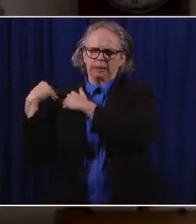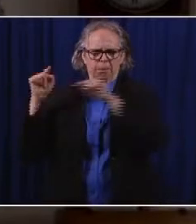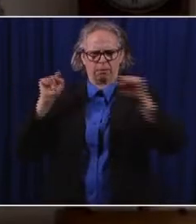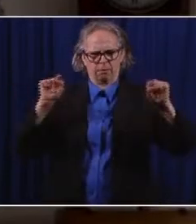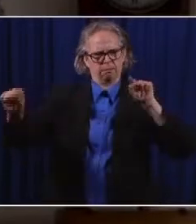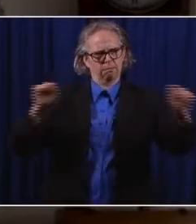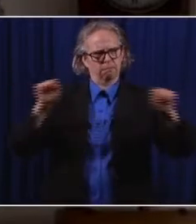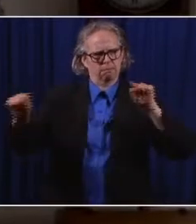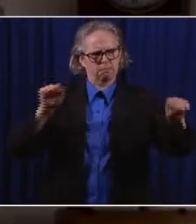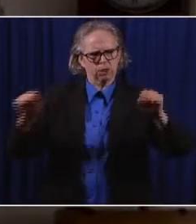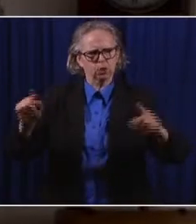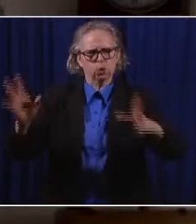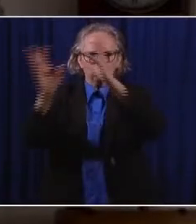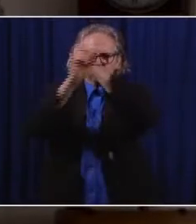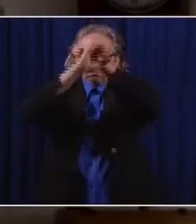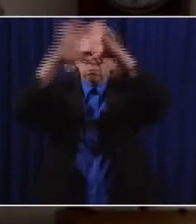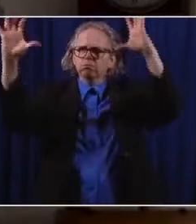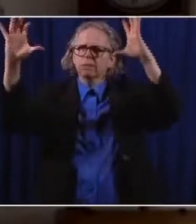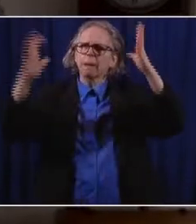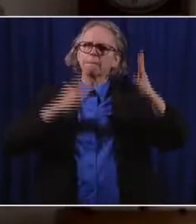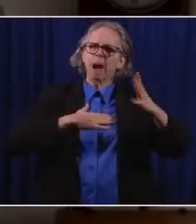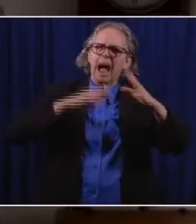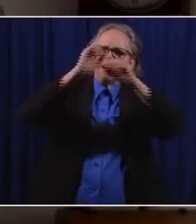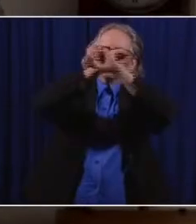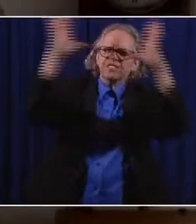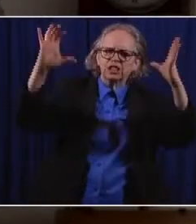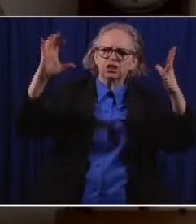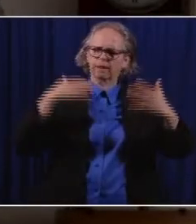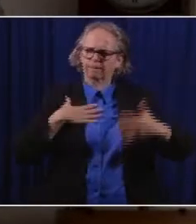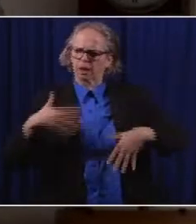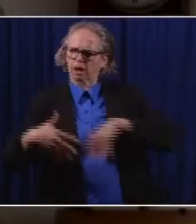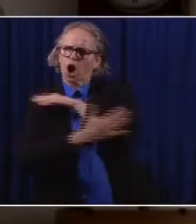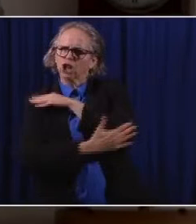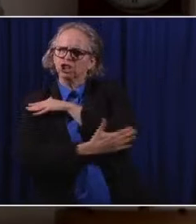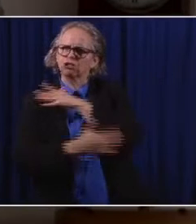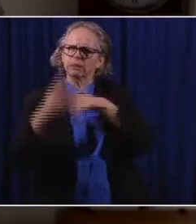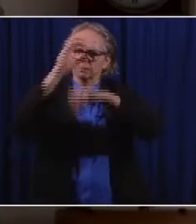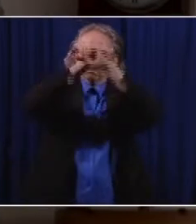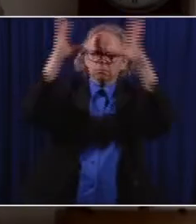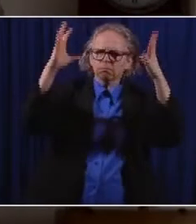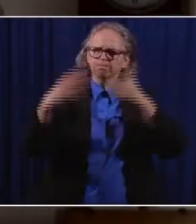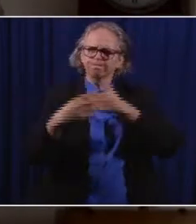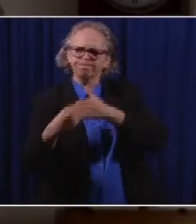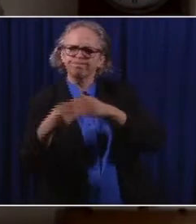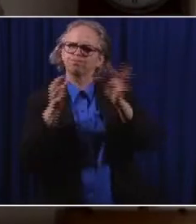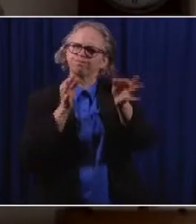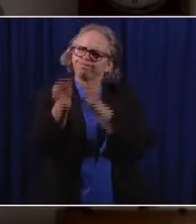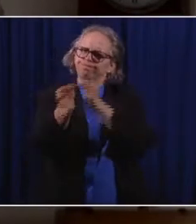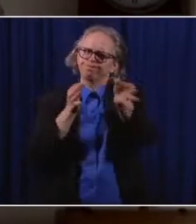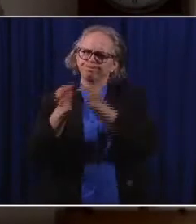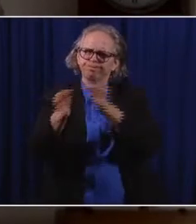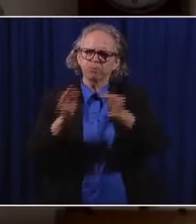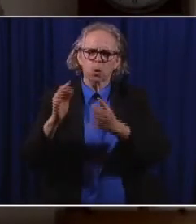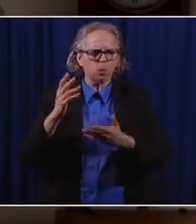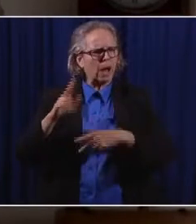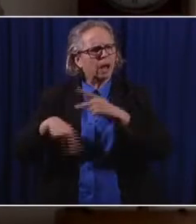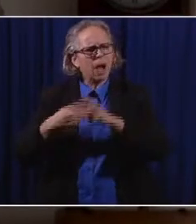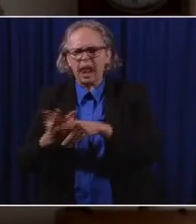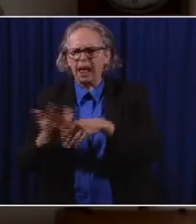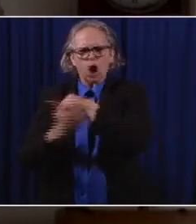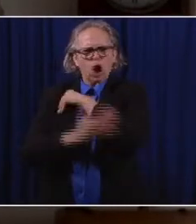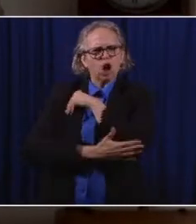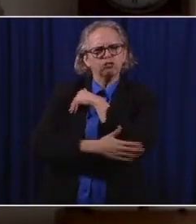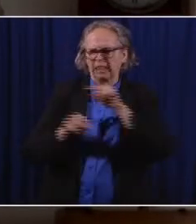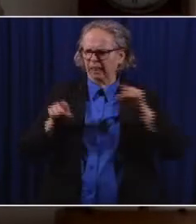this country, to articulate what kind of a country that candidate